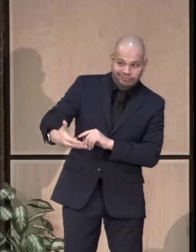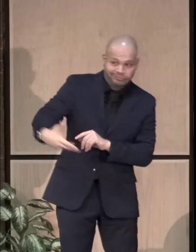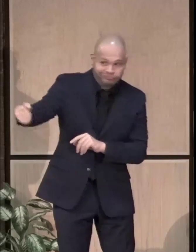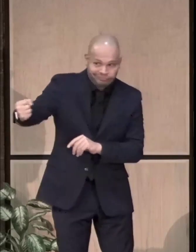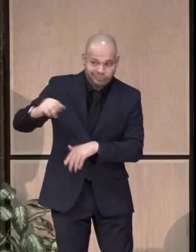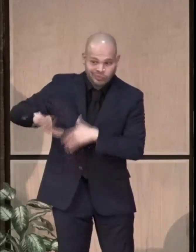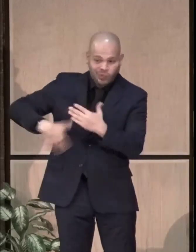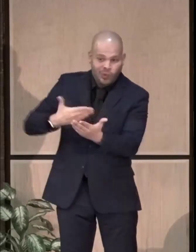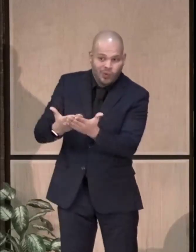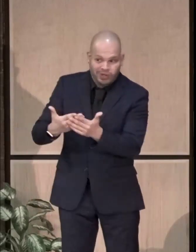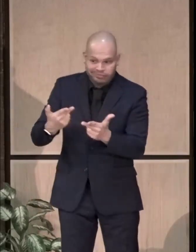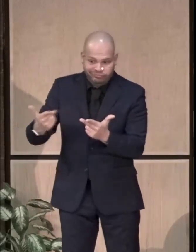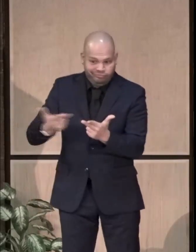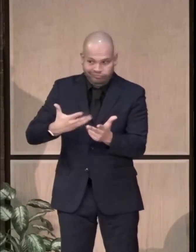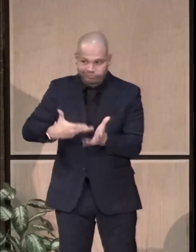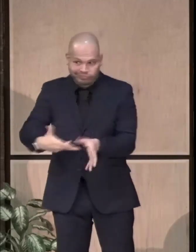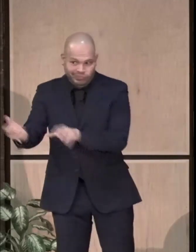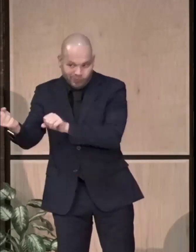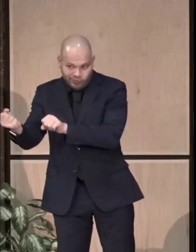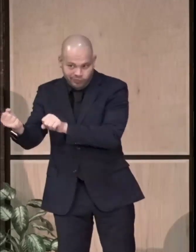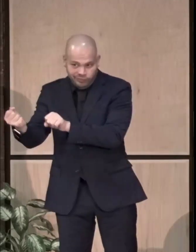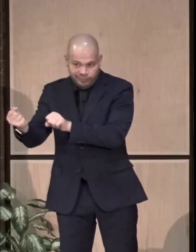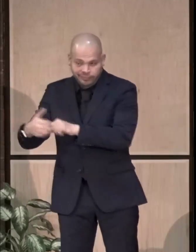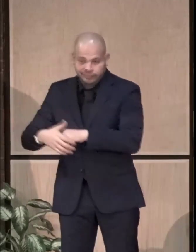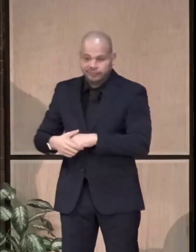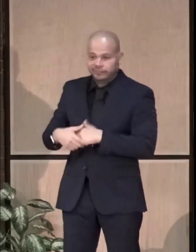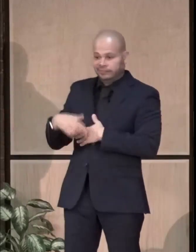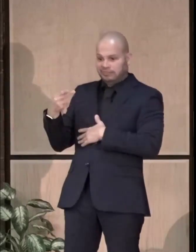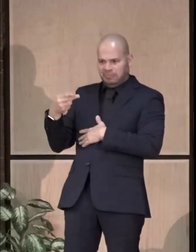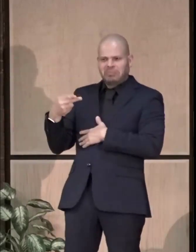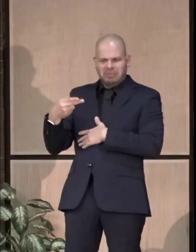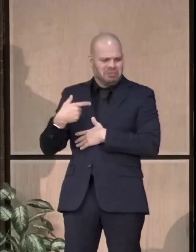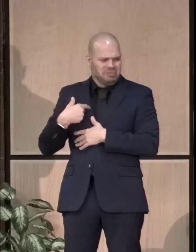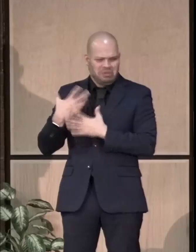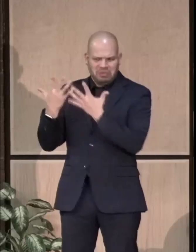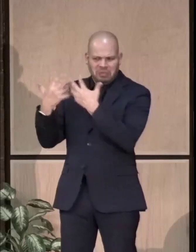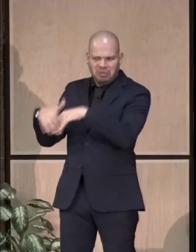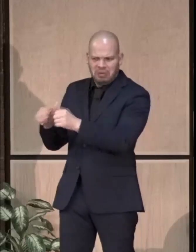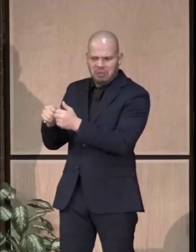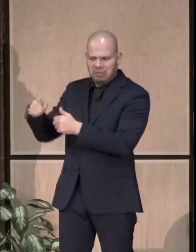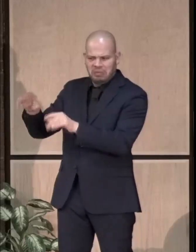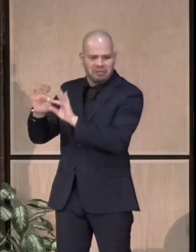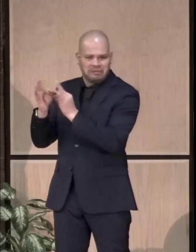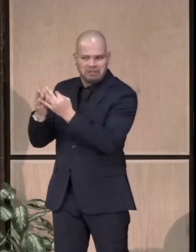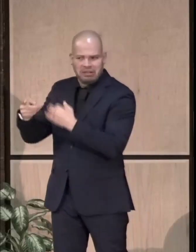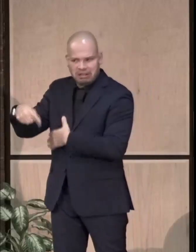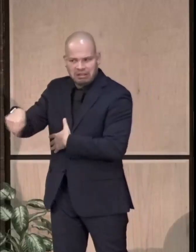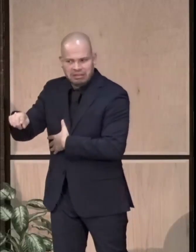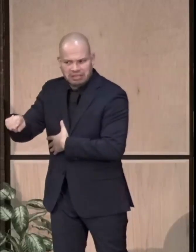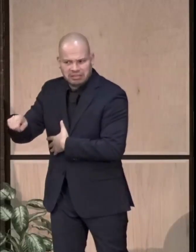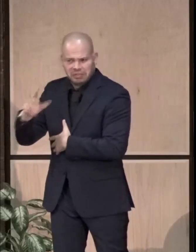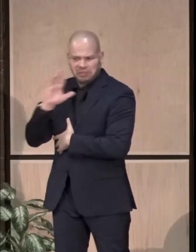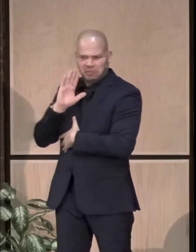working with Sergeant Card's family to assist in the removal of the weapons from Sergeant